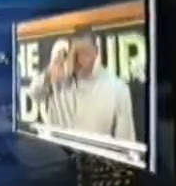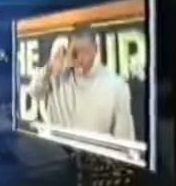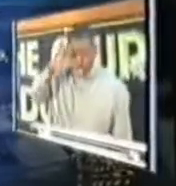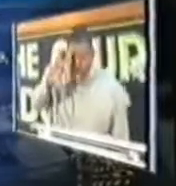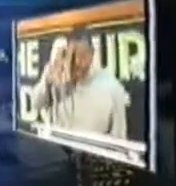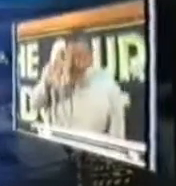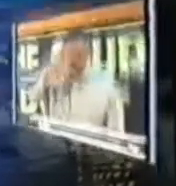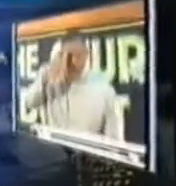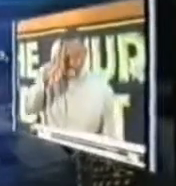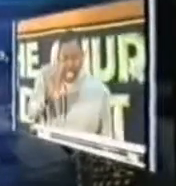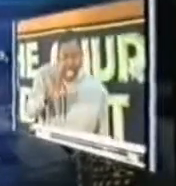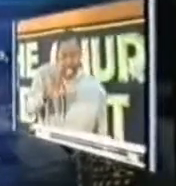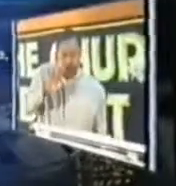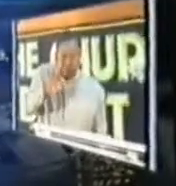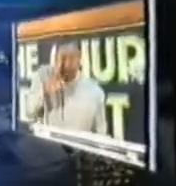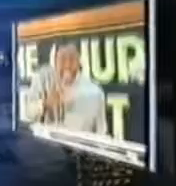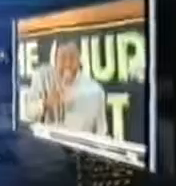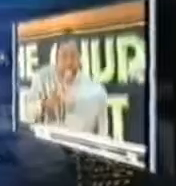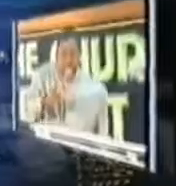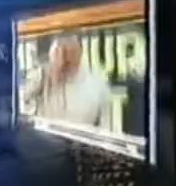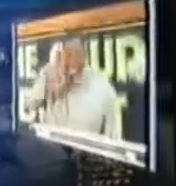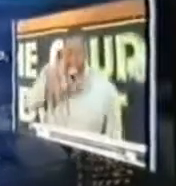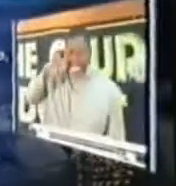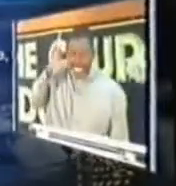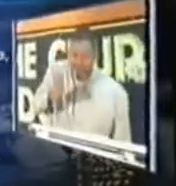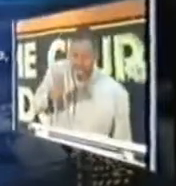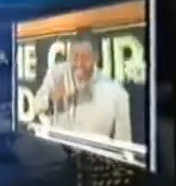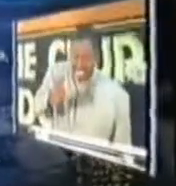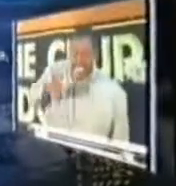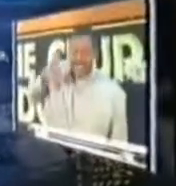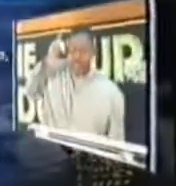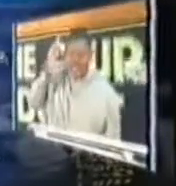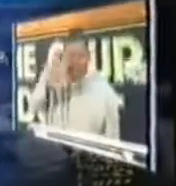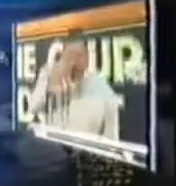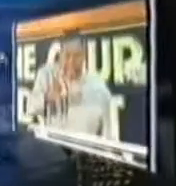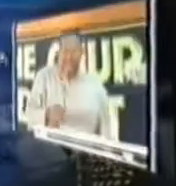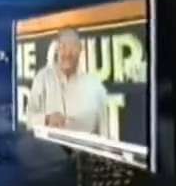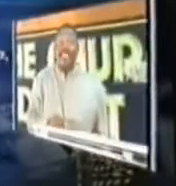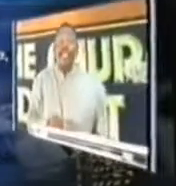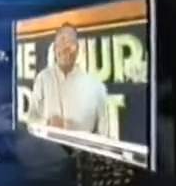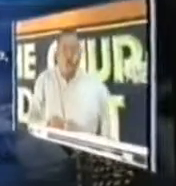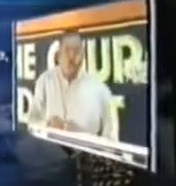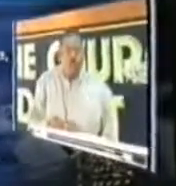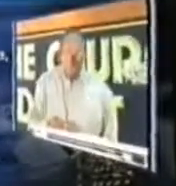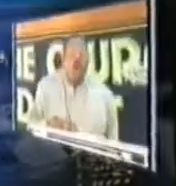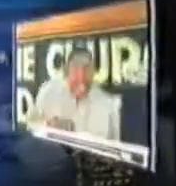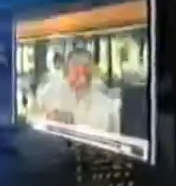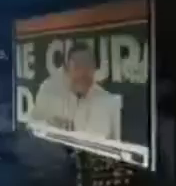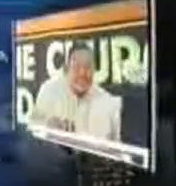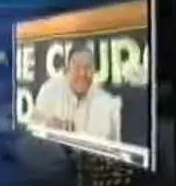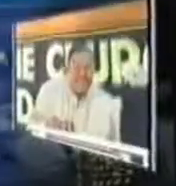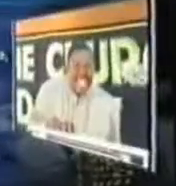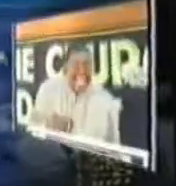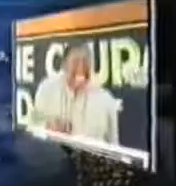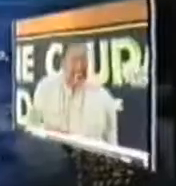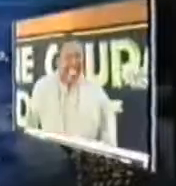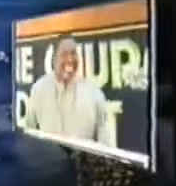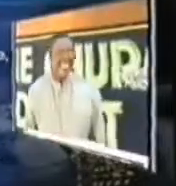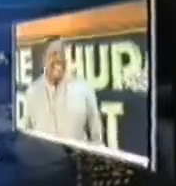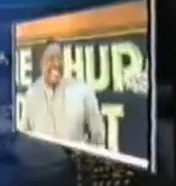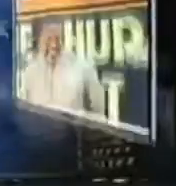no church shout with me concerning giving and receiving, but you only.